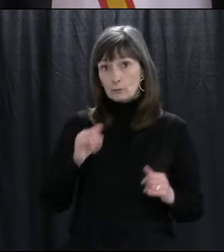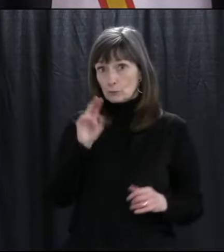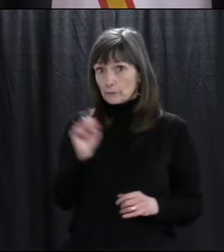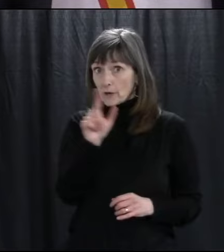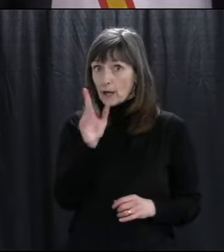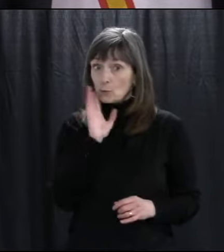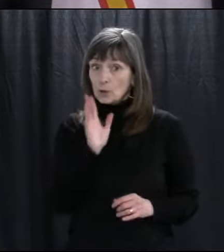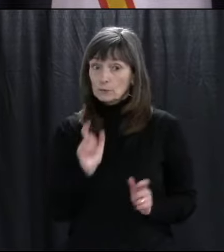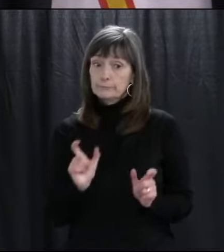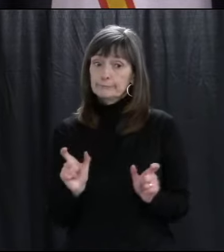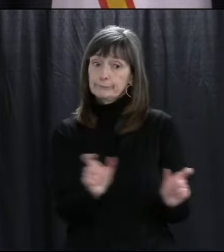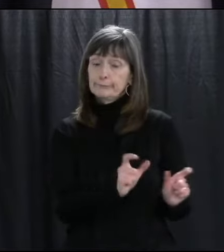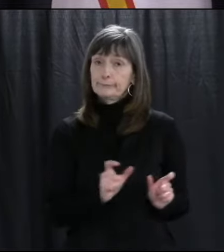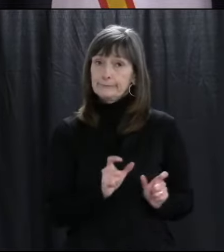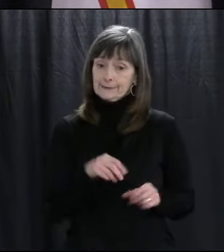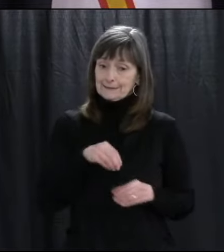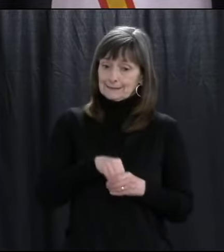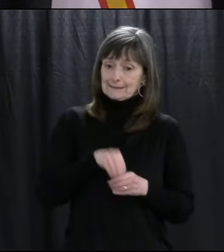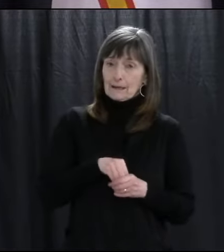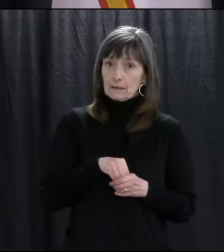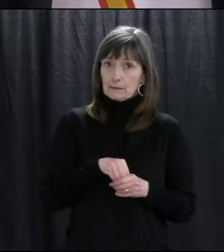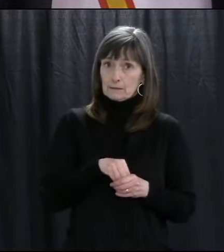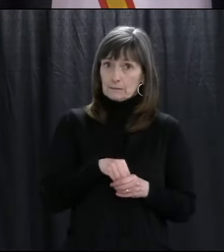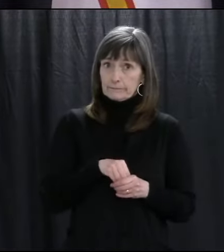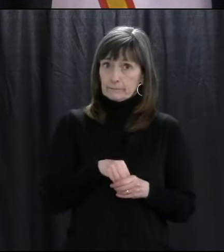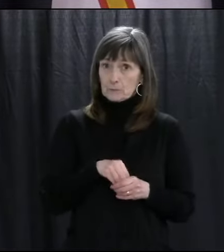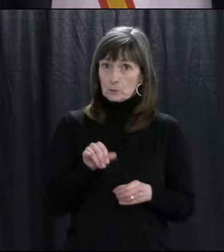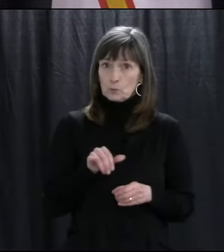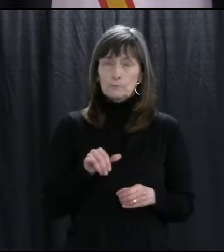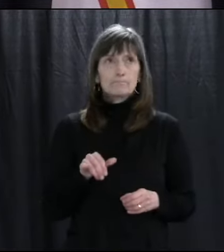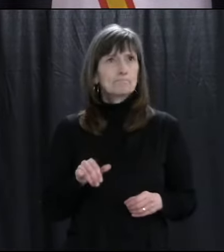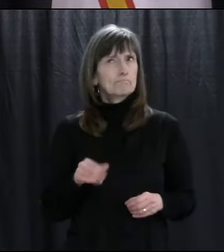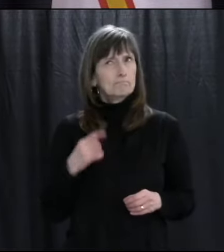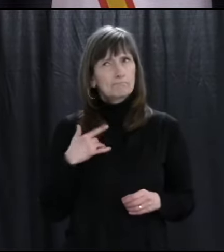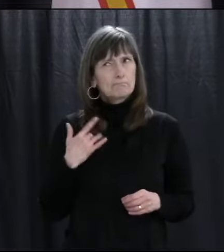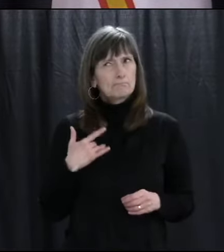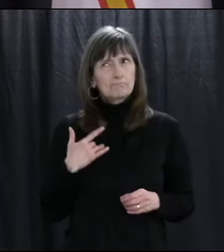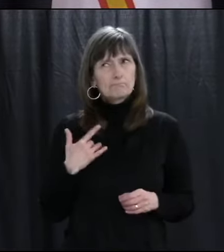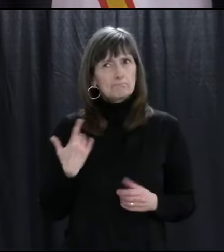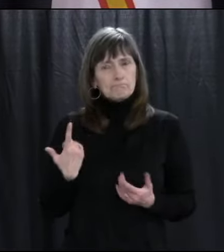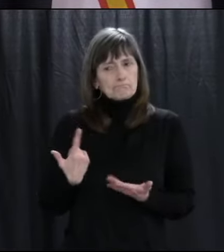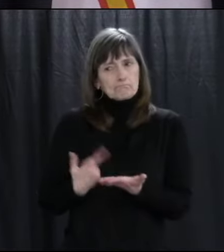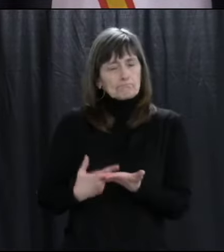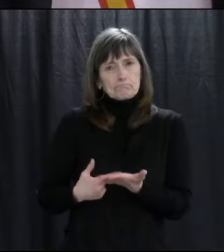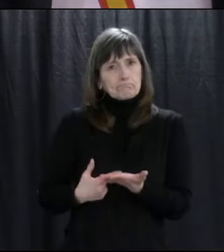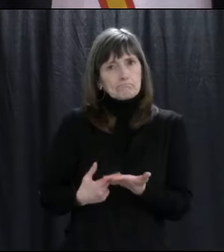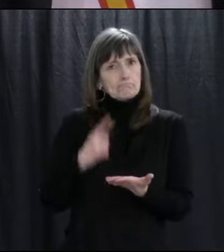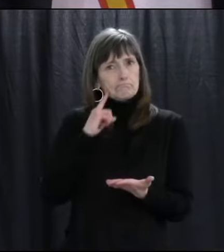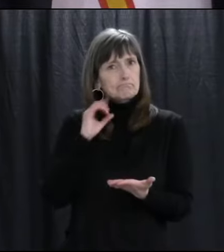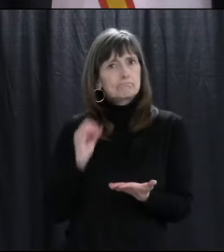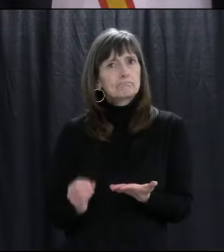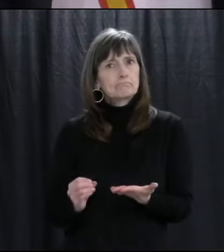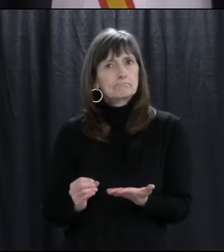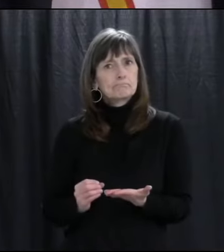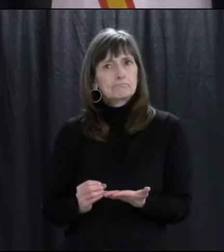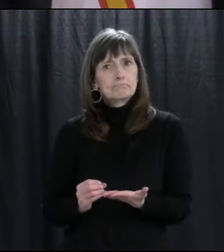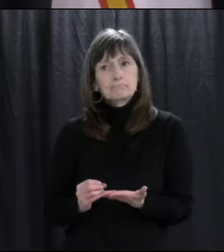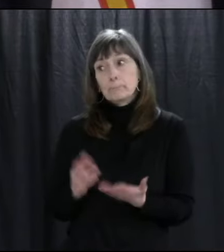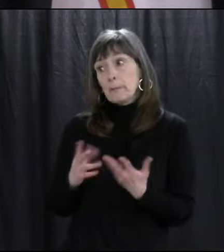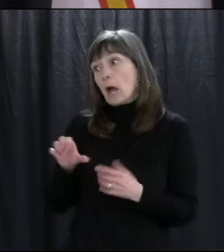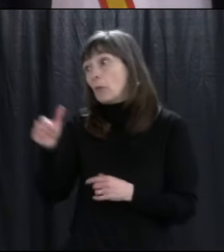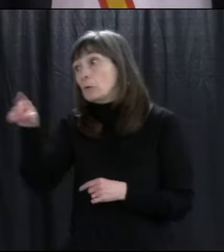those conversations have not occurred at this point, at least not involving me, so I can't comment any further than